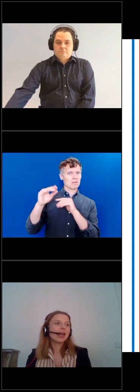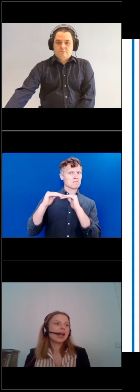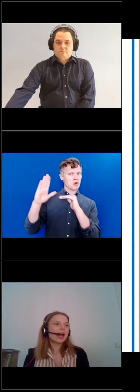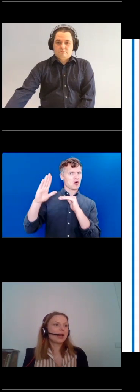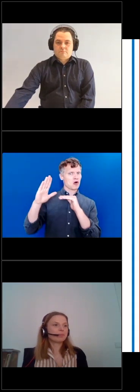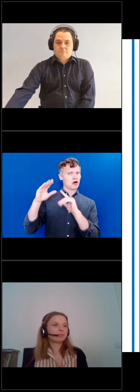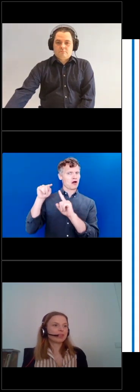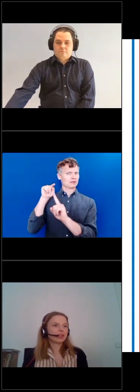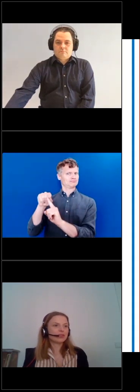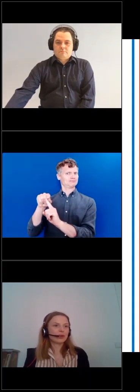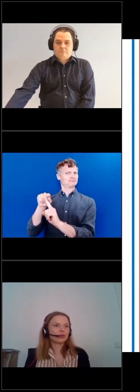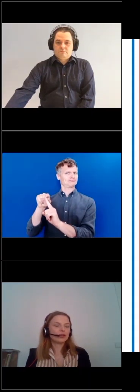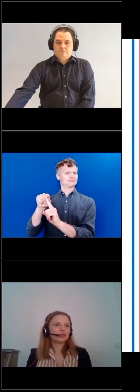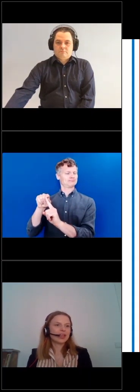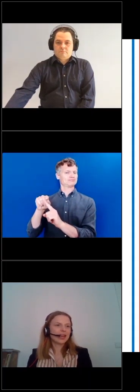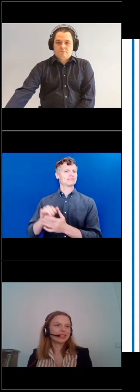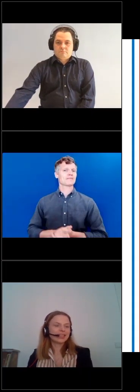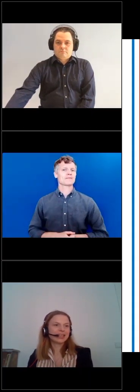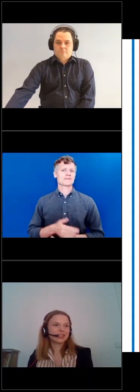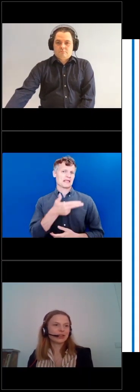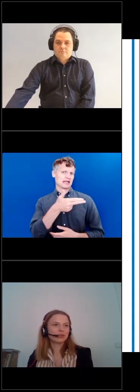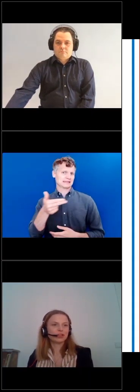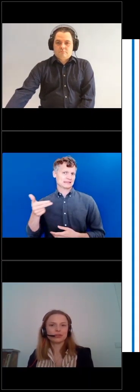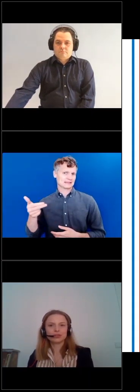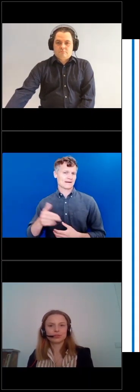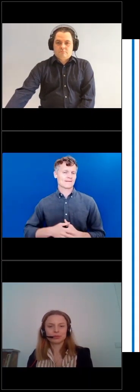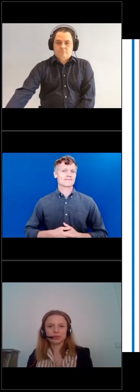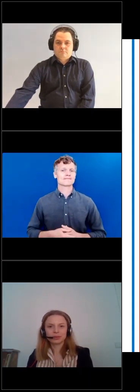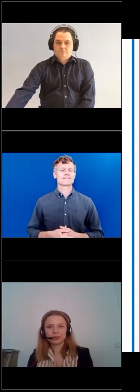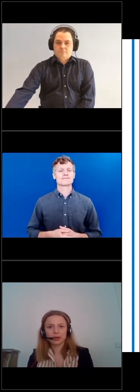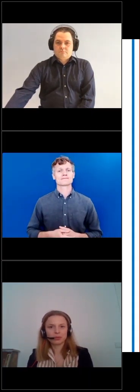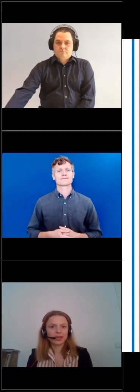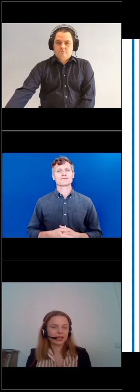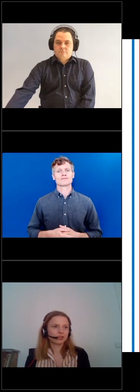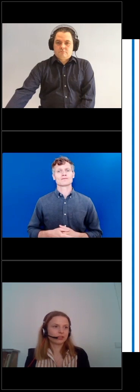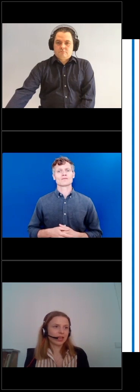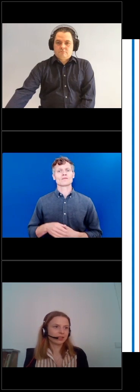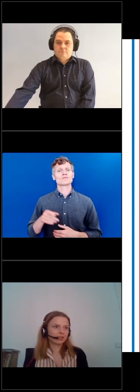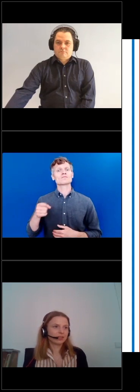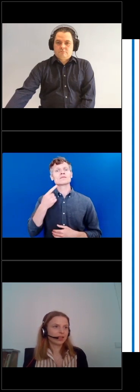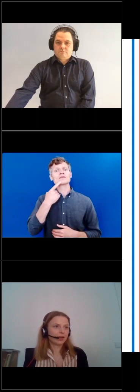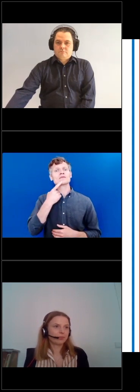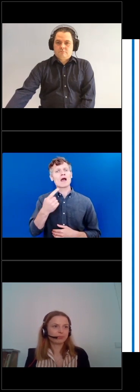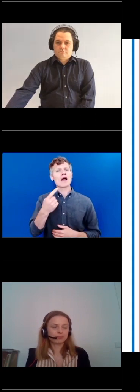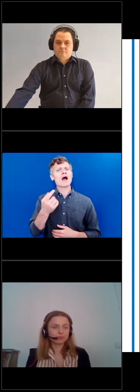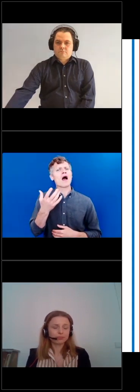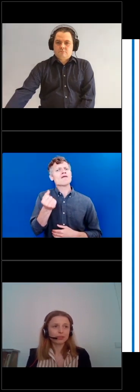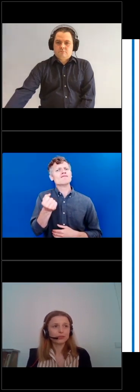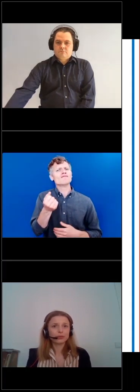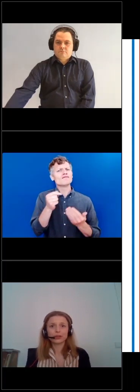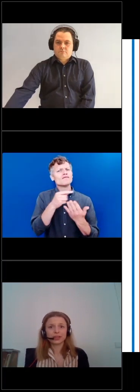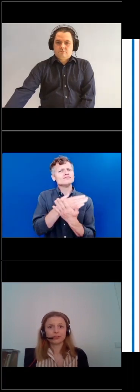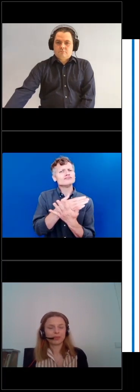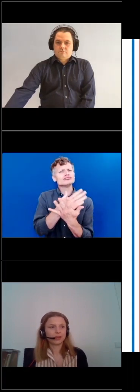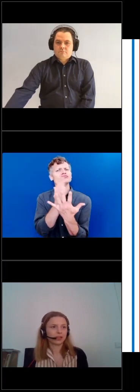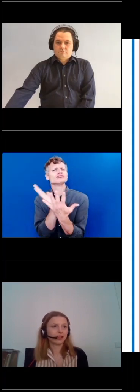you. So you said that you used multiple communication channels